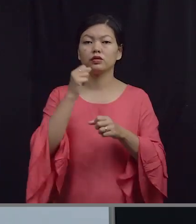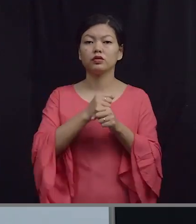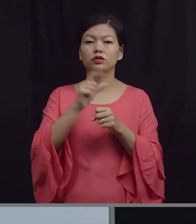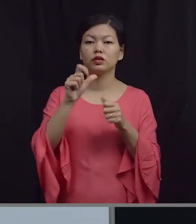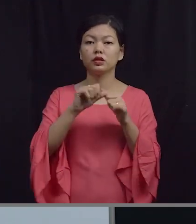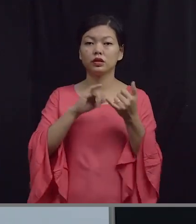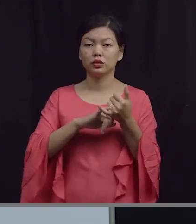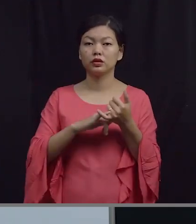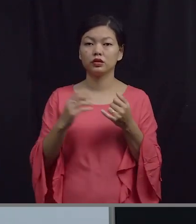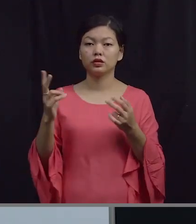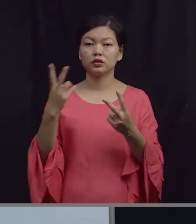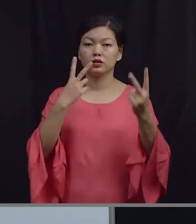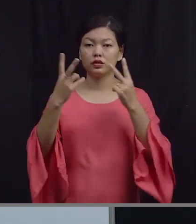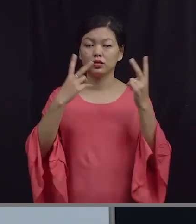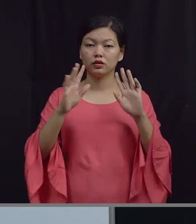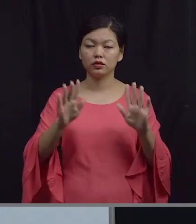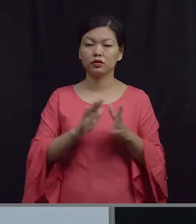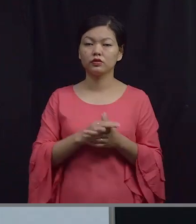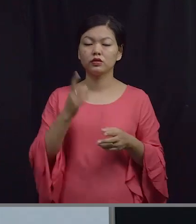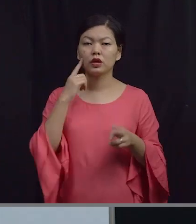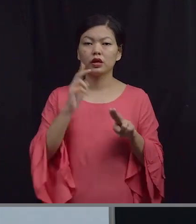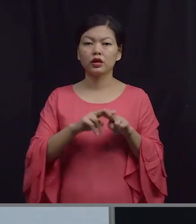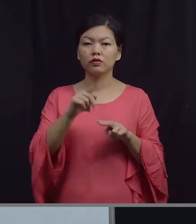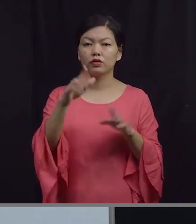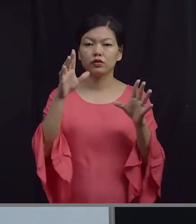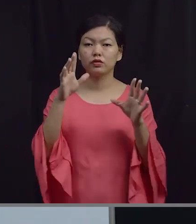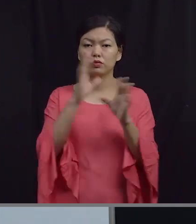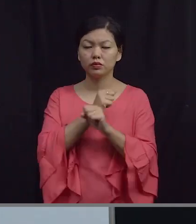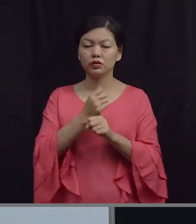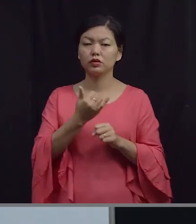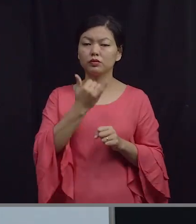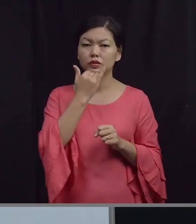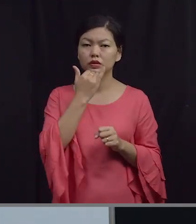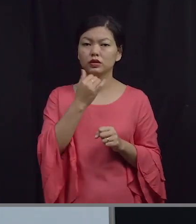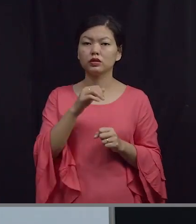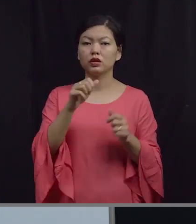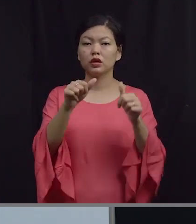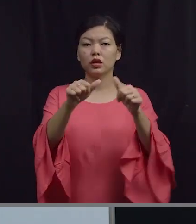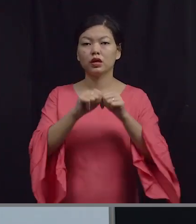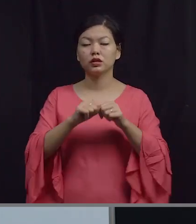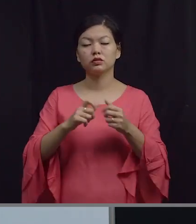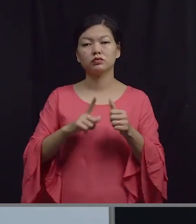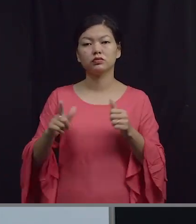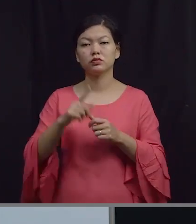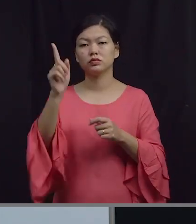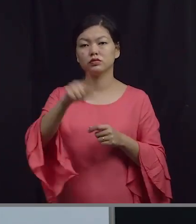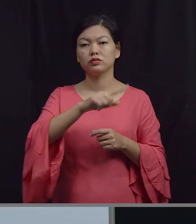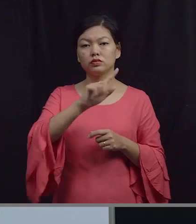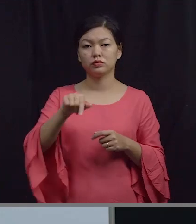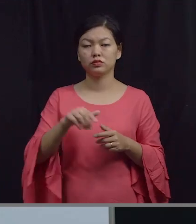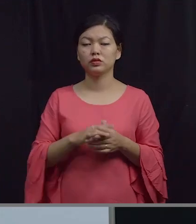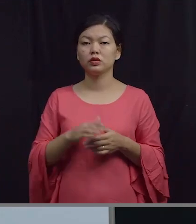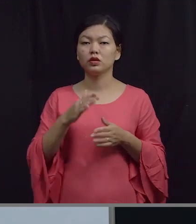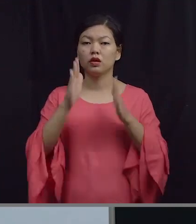glass. Okay, if you by mistake put this one, your whole answer will be wrong. Okay, so ray of light is traveling from air to what? Glass, because you have kept